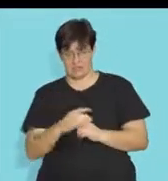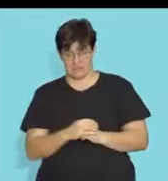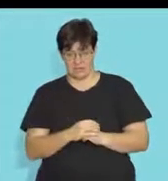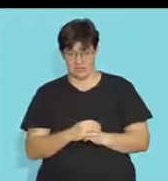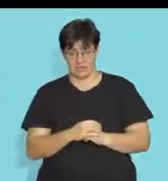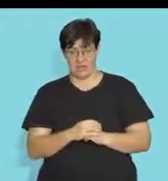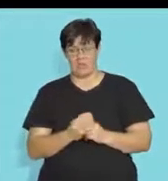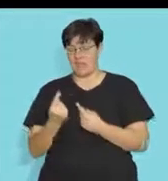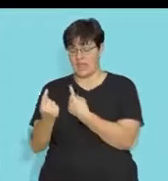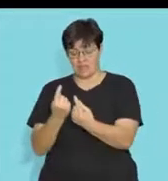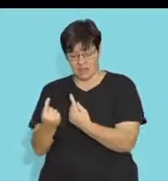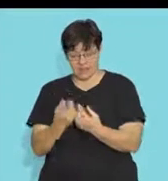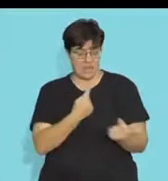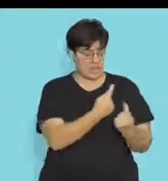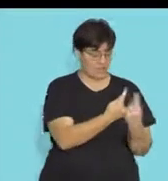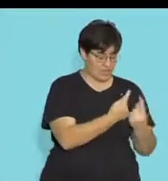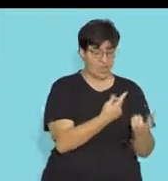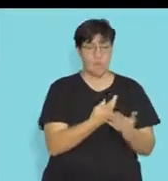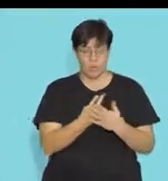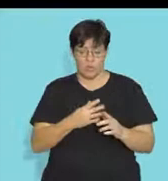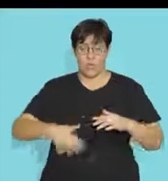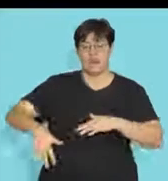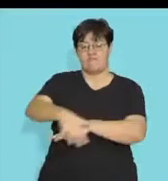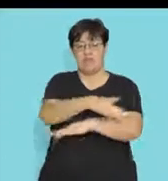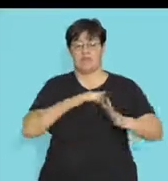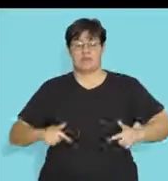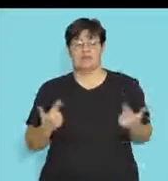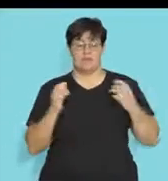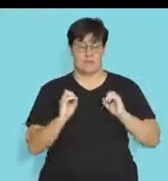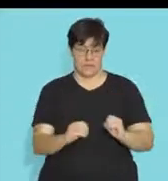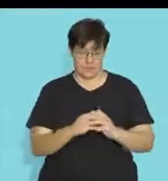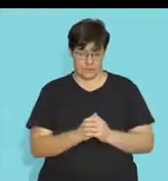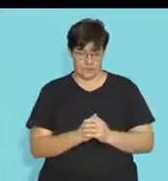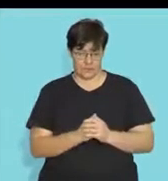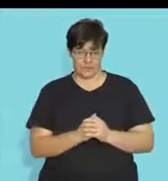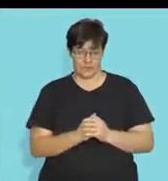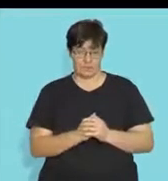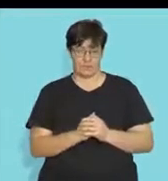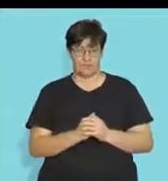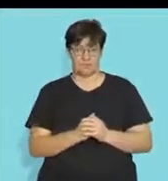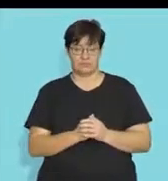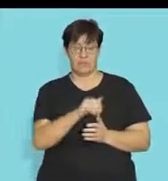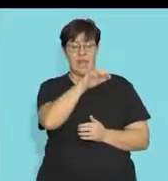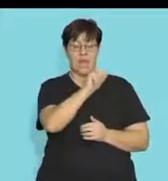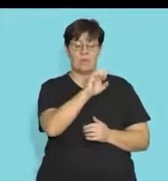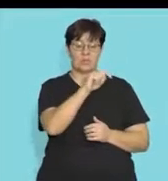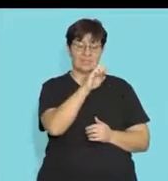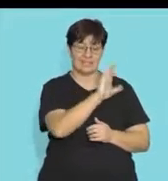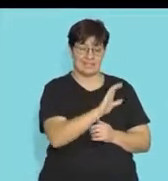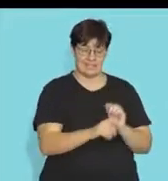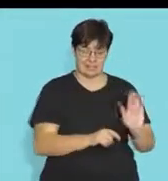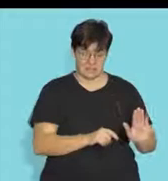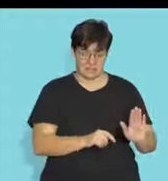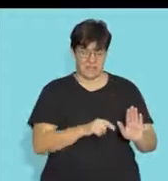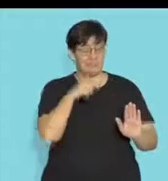animals and with each other and their non-living environment. And that's important for us to be able to understand, is that the abiotic